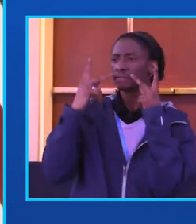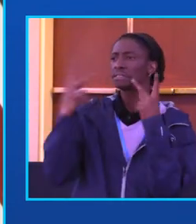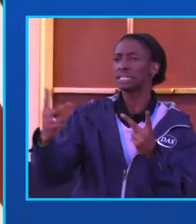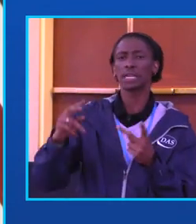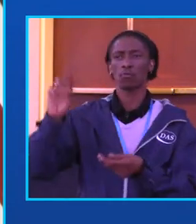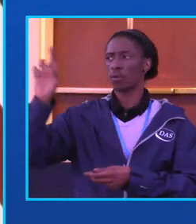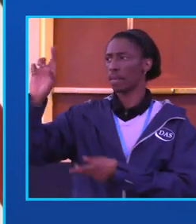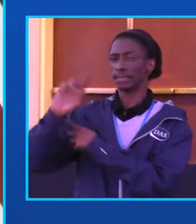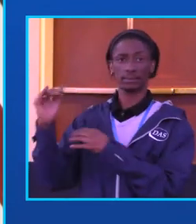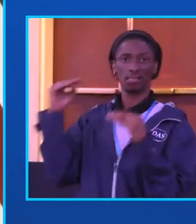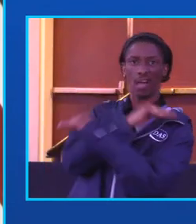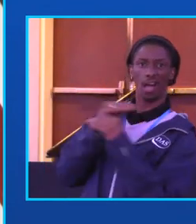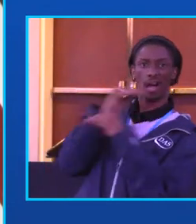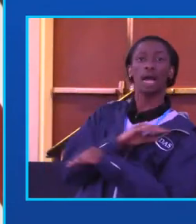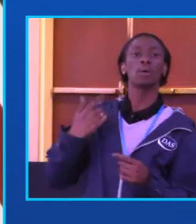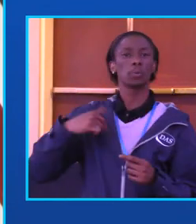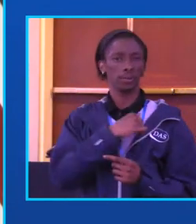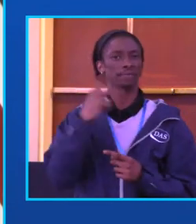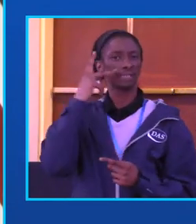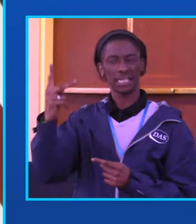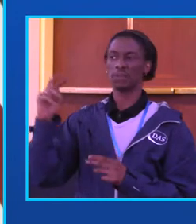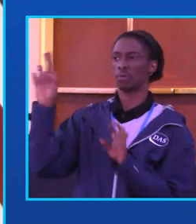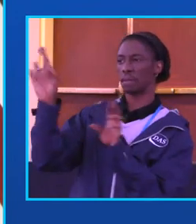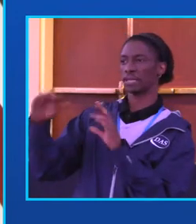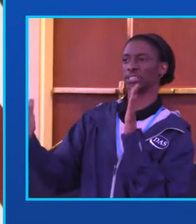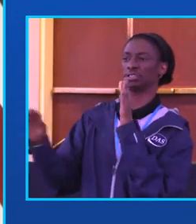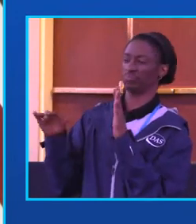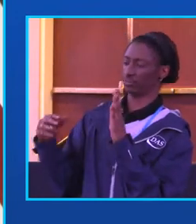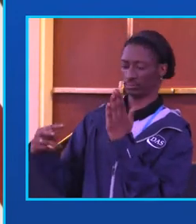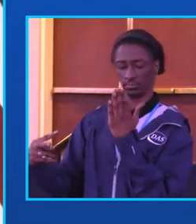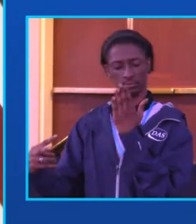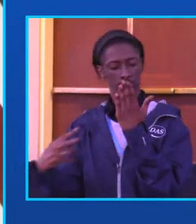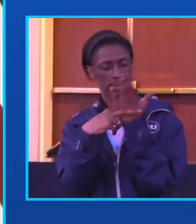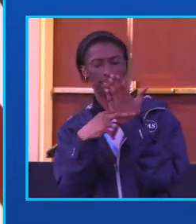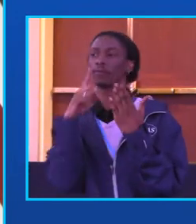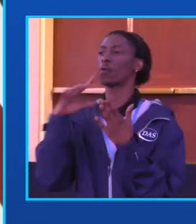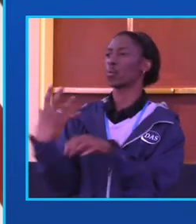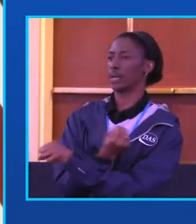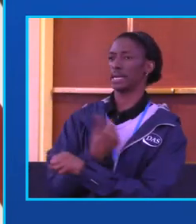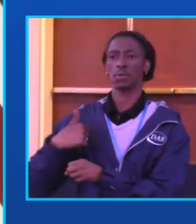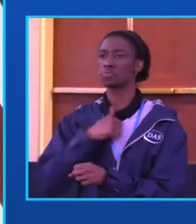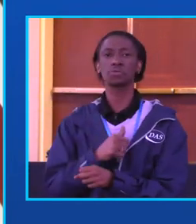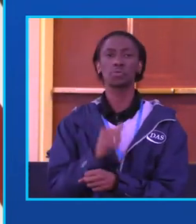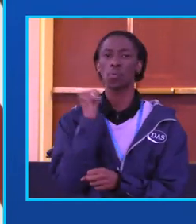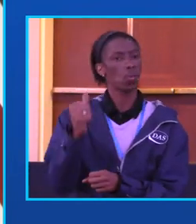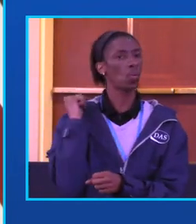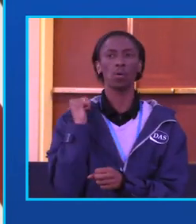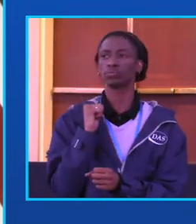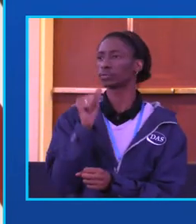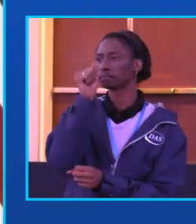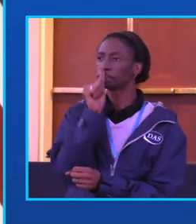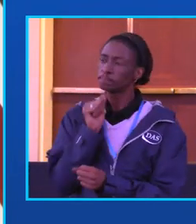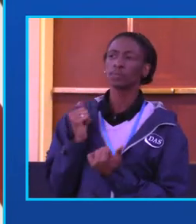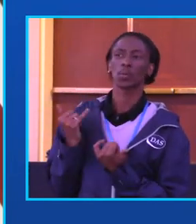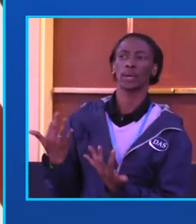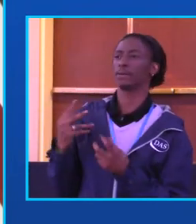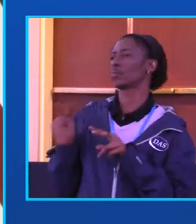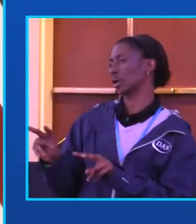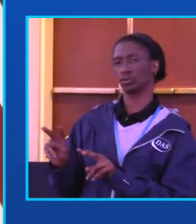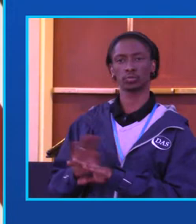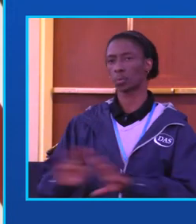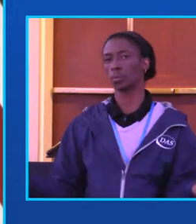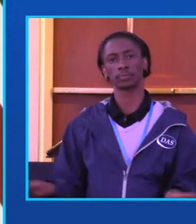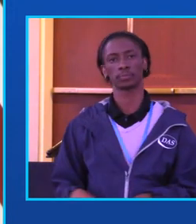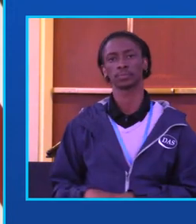Republicans lie, and we have seen Republicans cheat to win, and we are not going to stand by and let that happen.